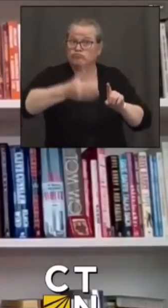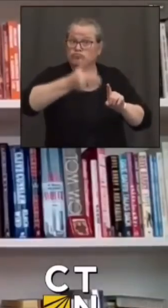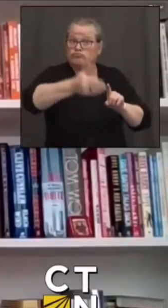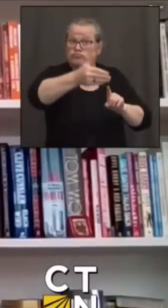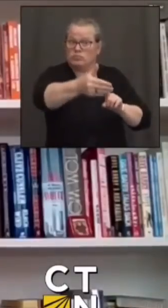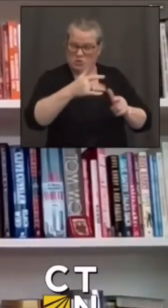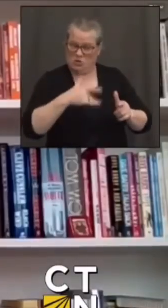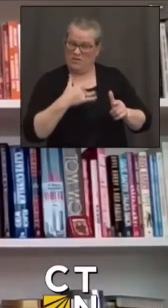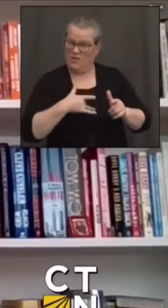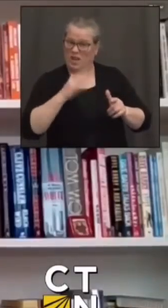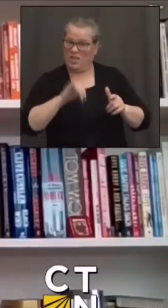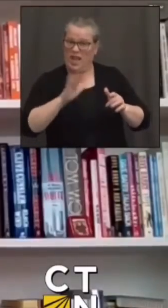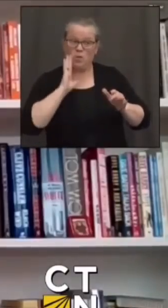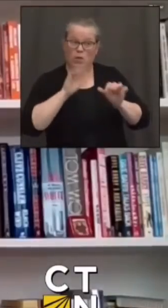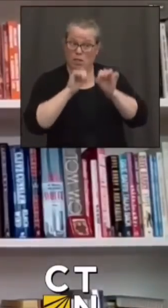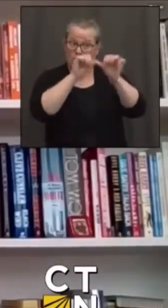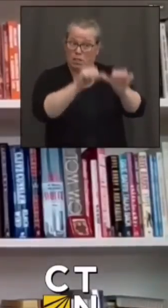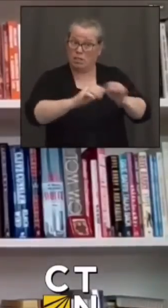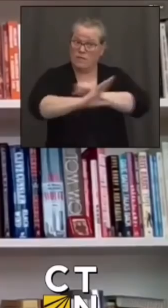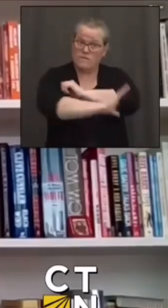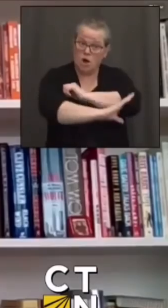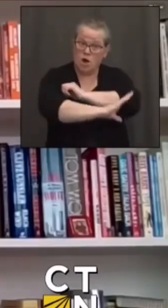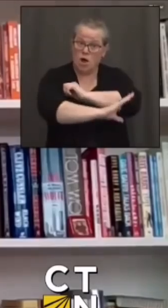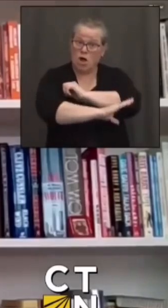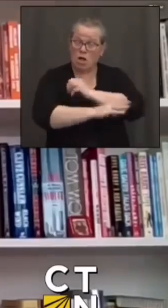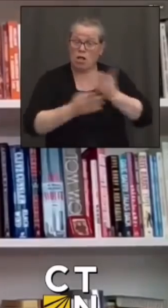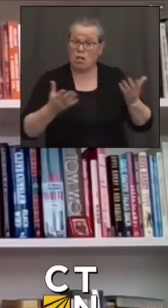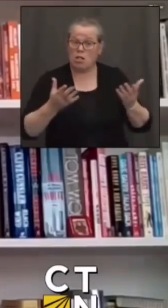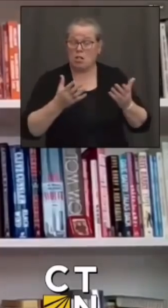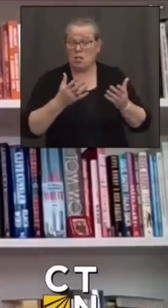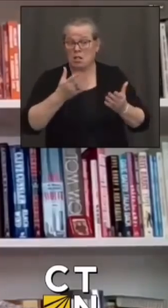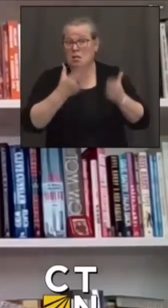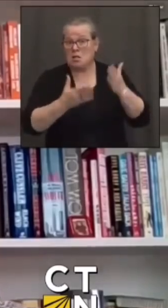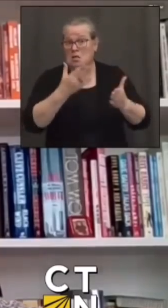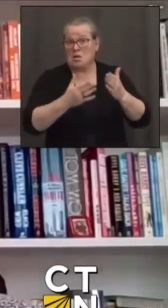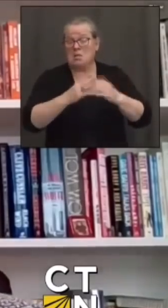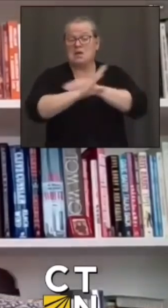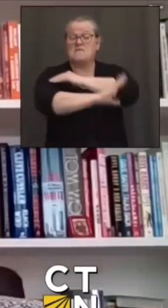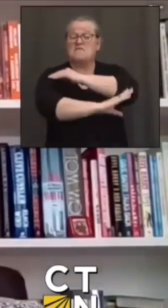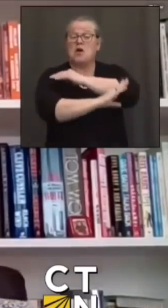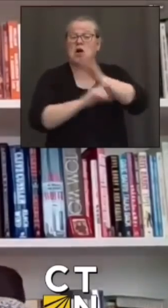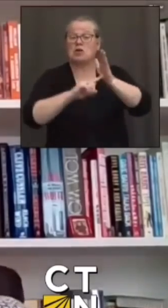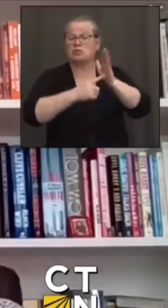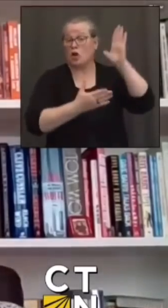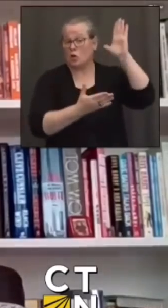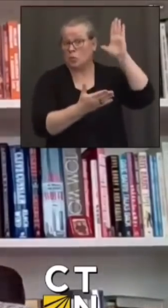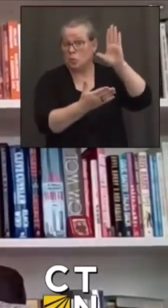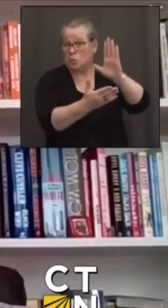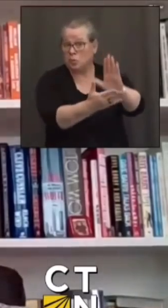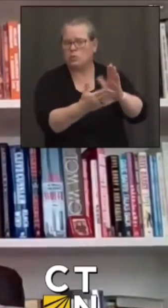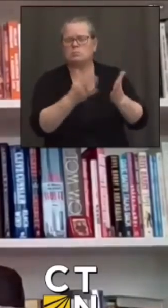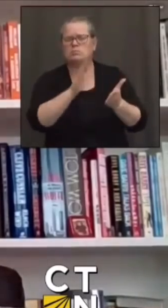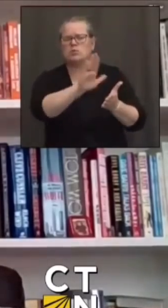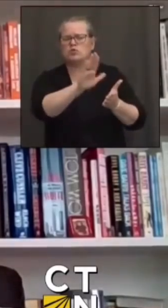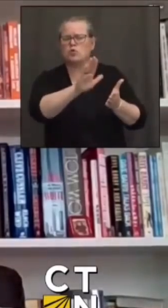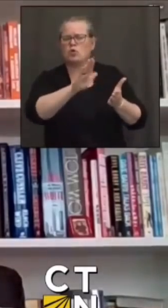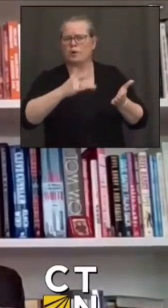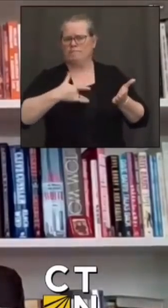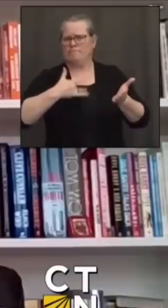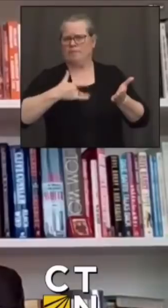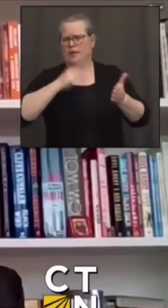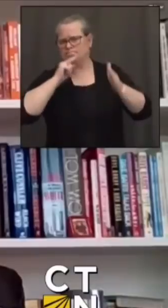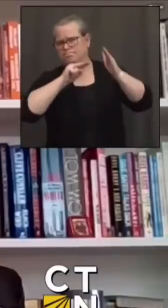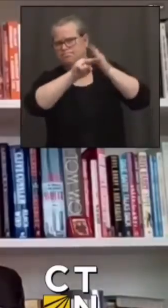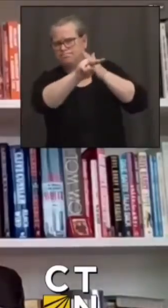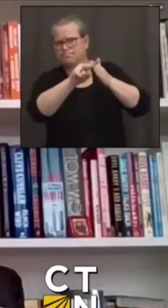the fall? Maybe waning off of it? What's the sense with testing in